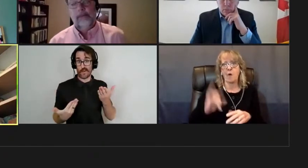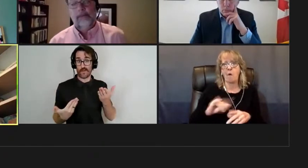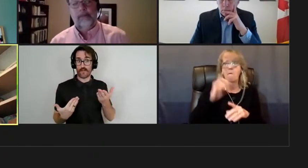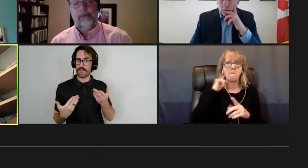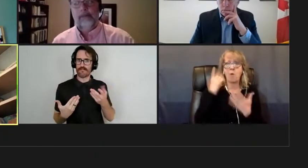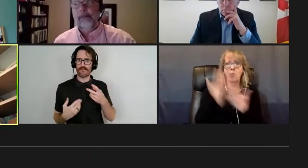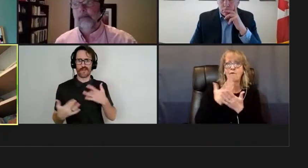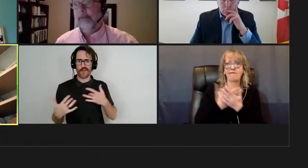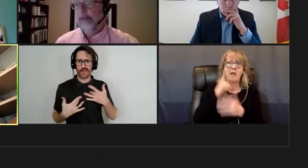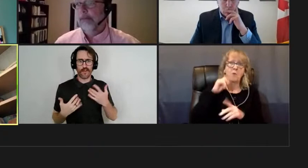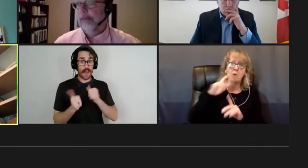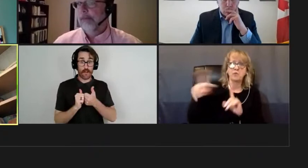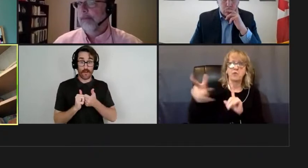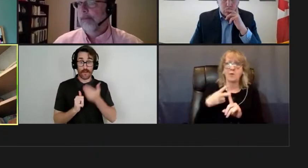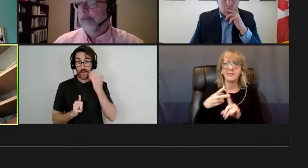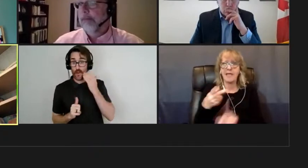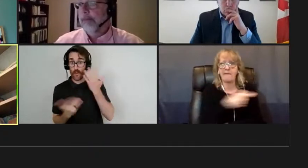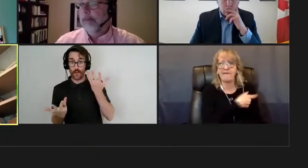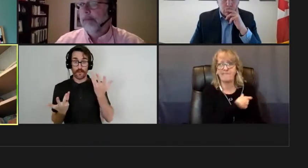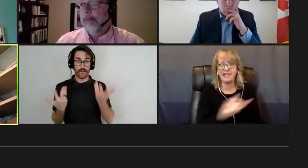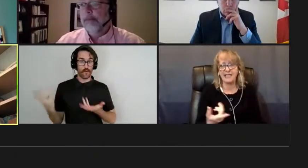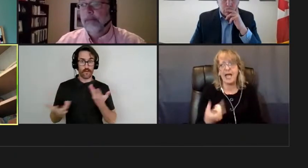messaging.